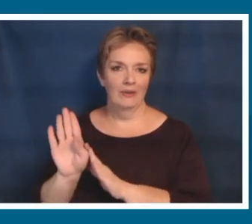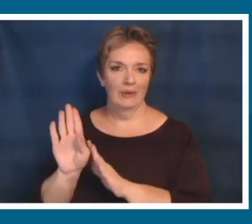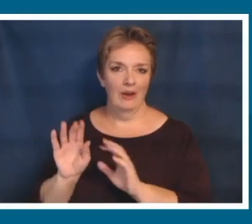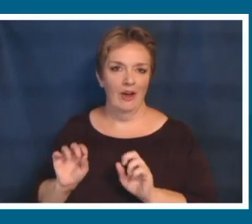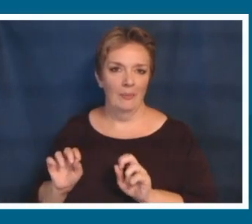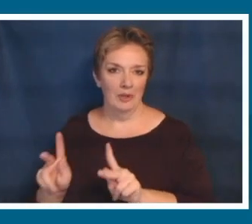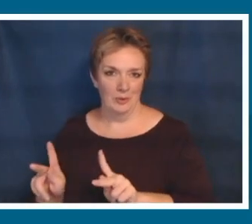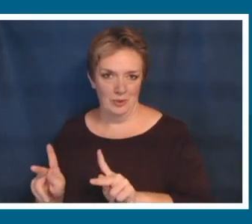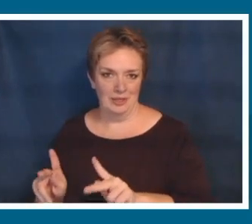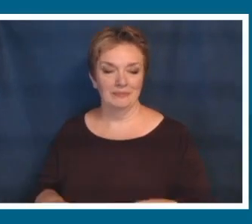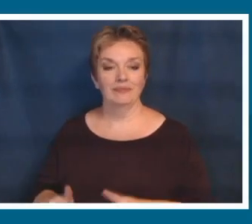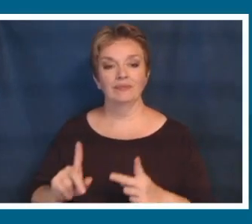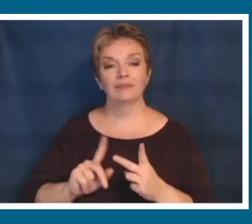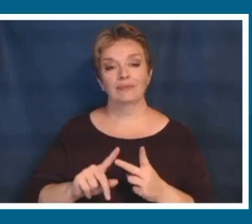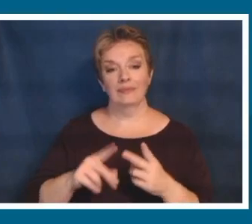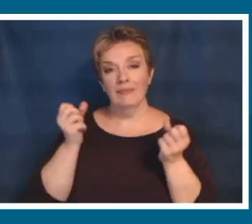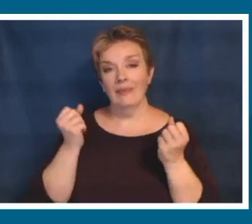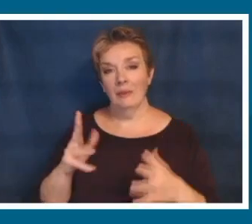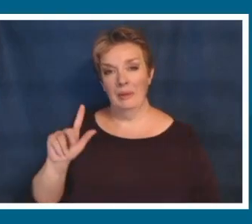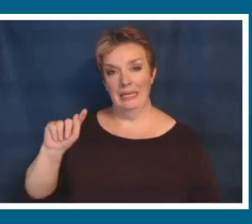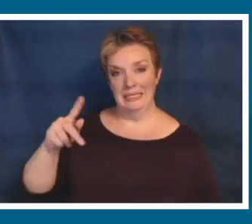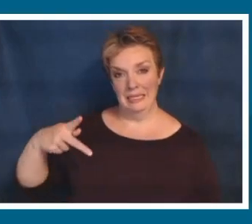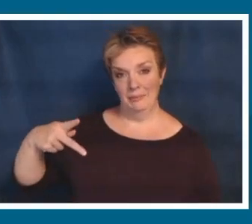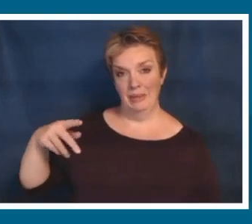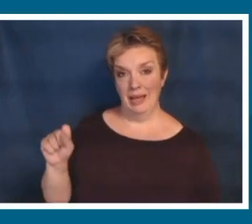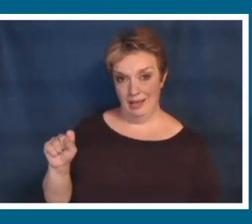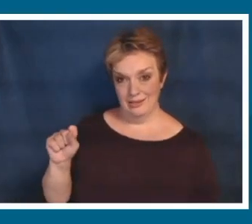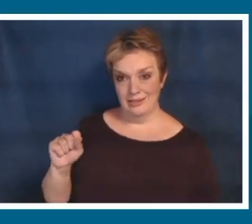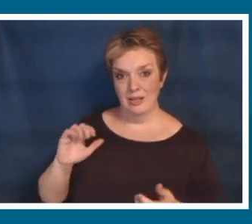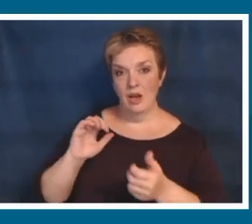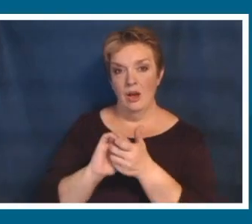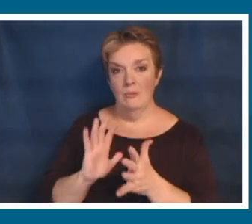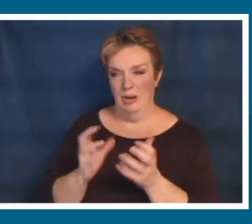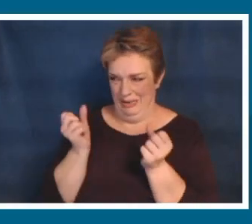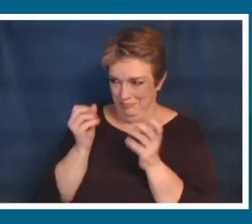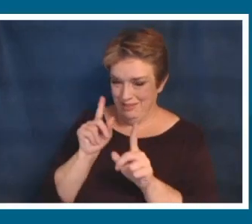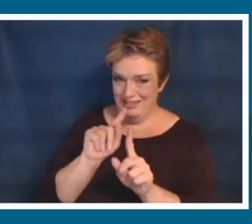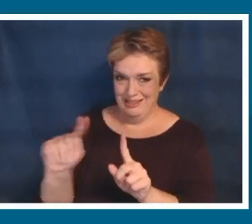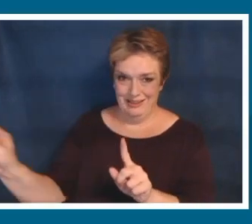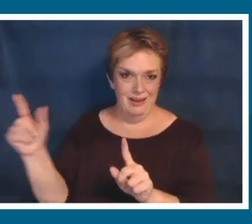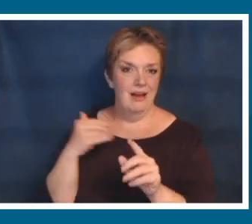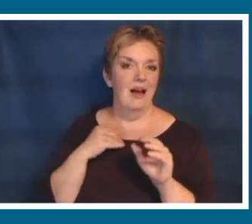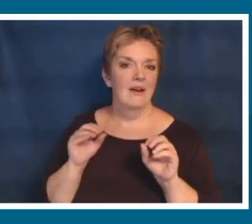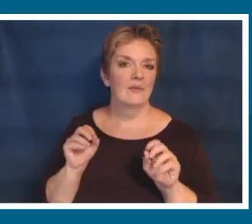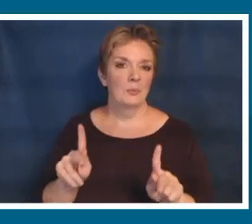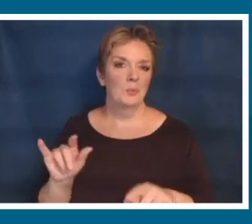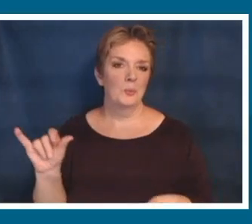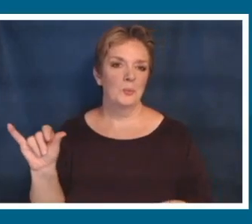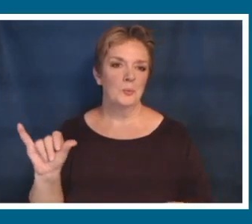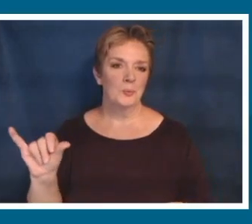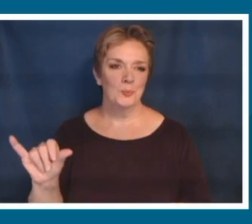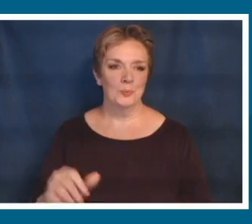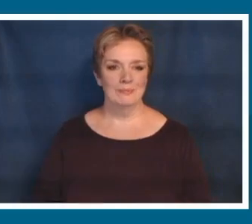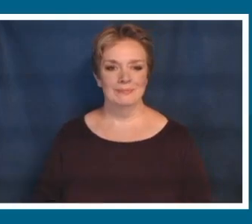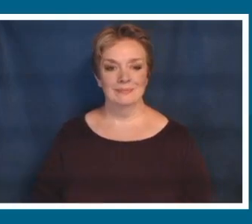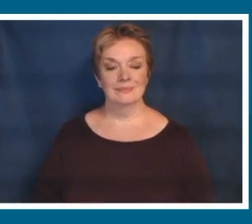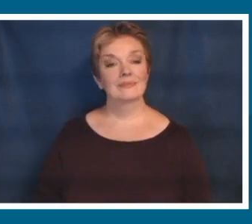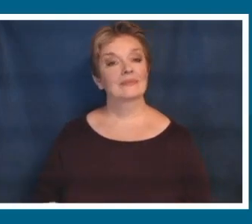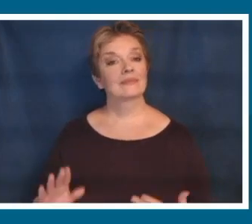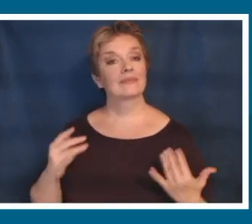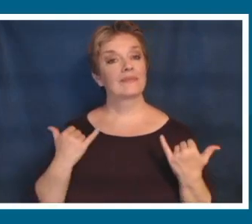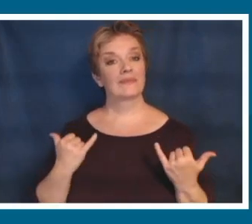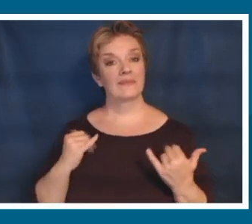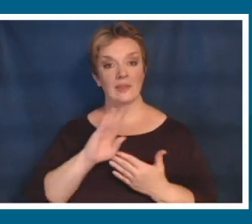partners, many partners make available opportunities as well. All of the slides and the links from this